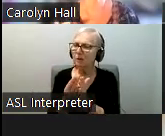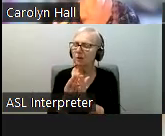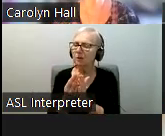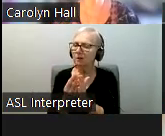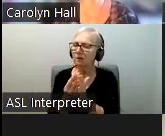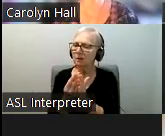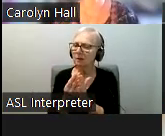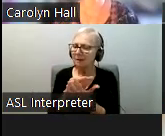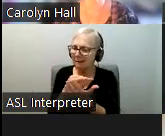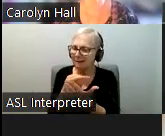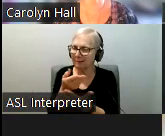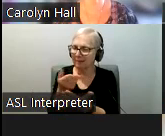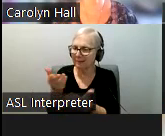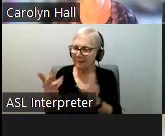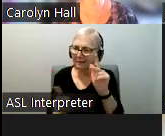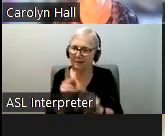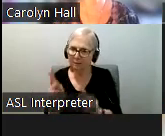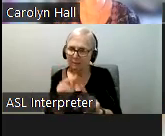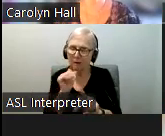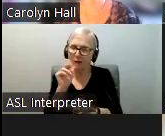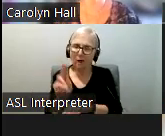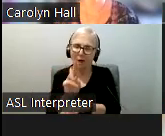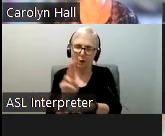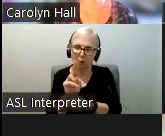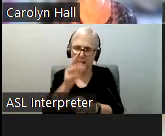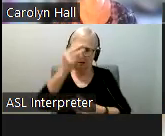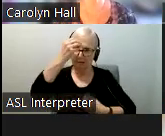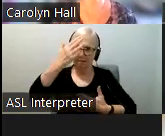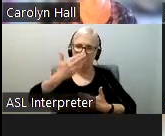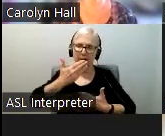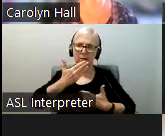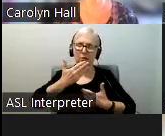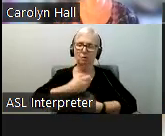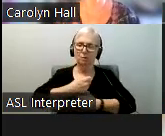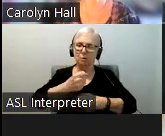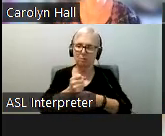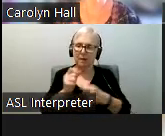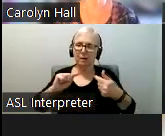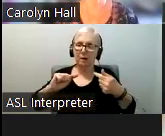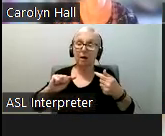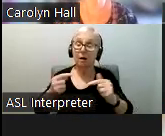these people are not utilizing this information to create harm